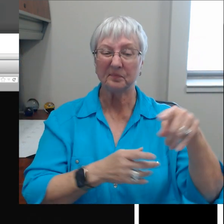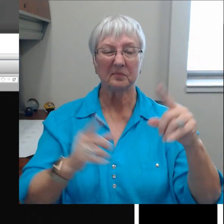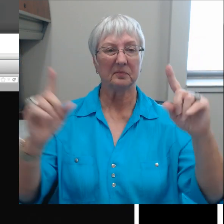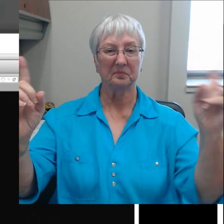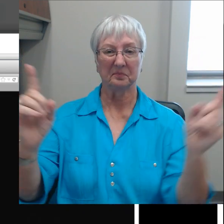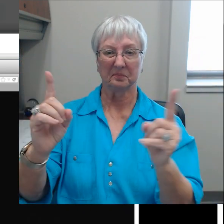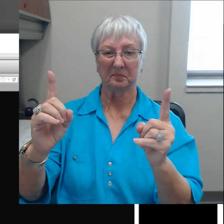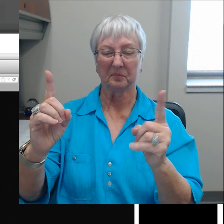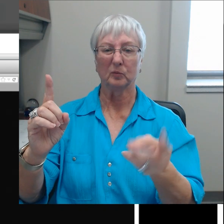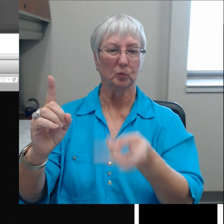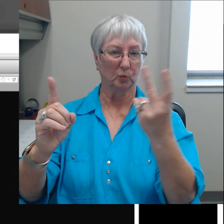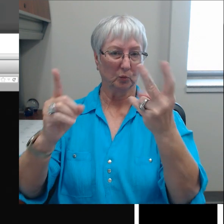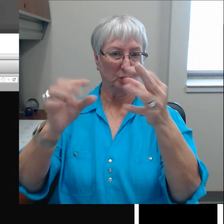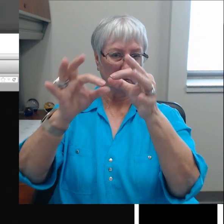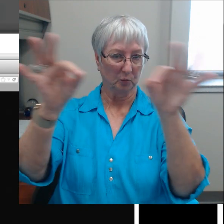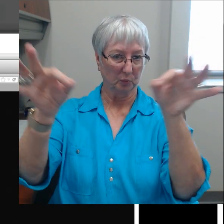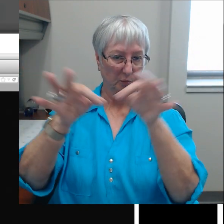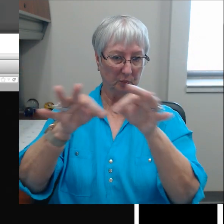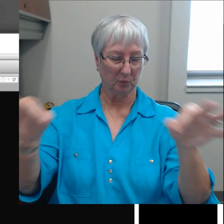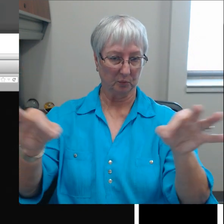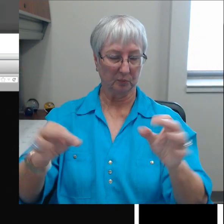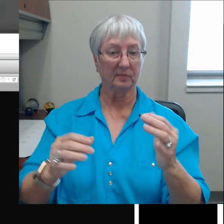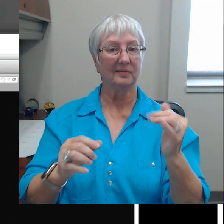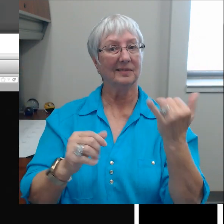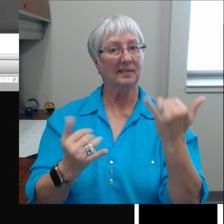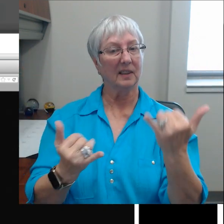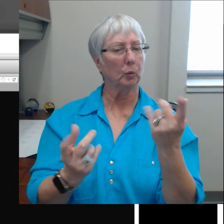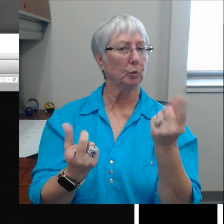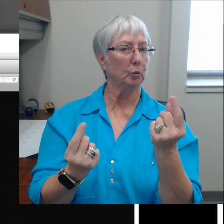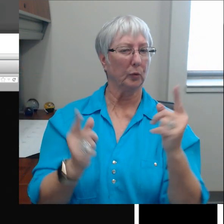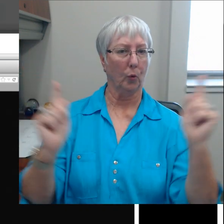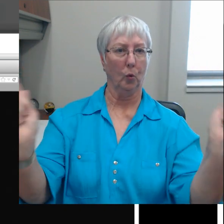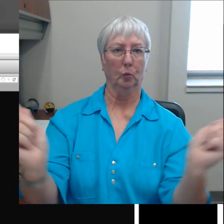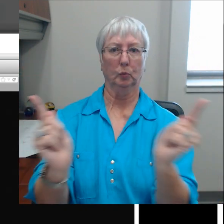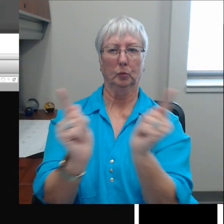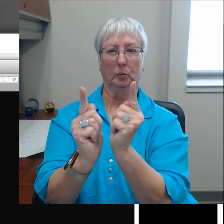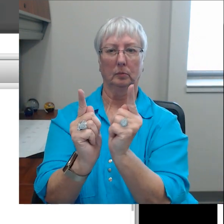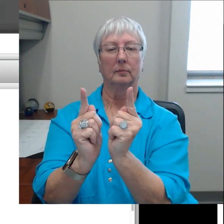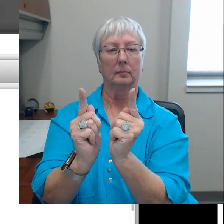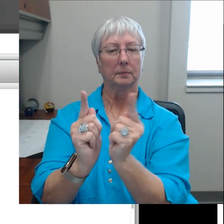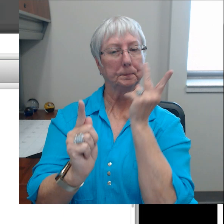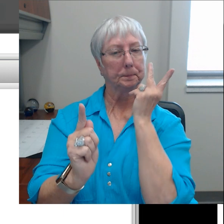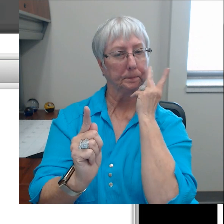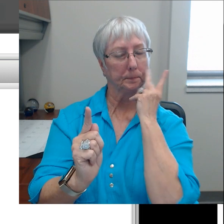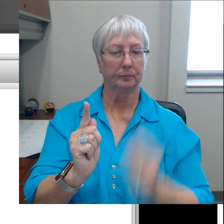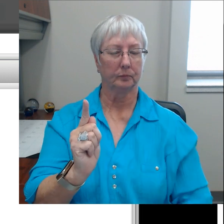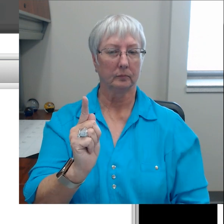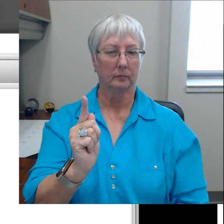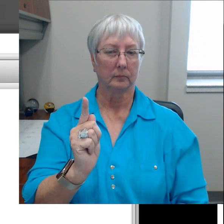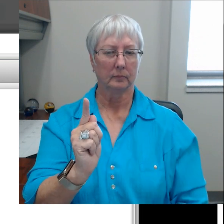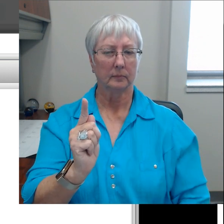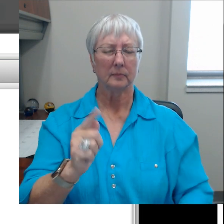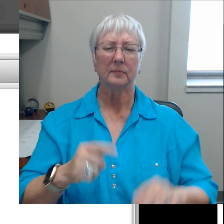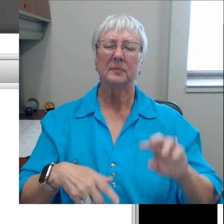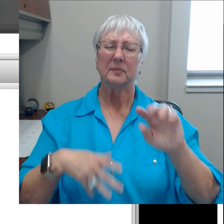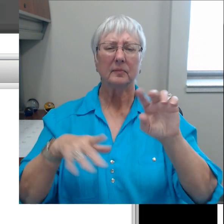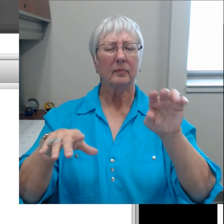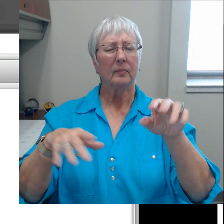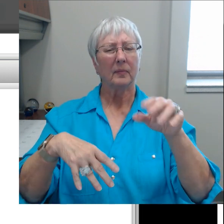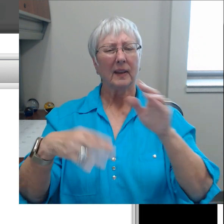our line break on narrower viewport widths. So back to our CSS, we'll add one more media query. It looked like our headline started breaking into more than